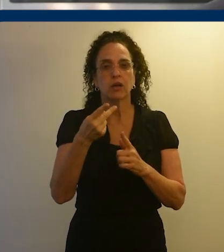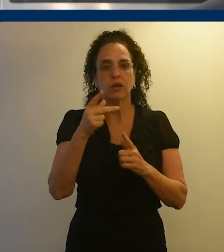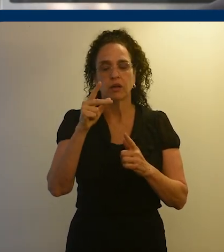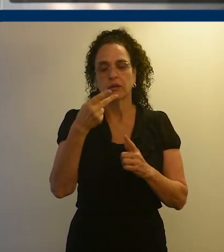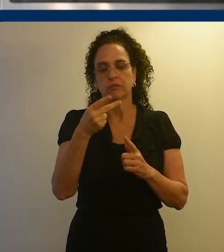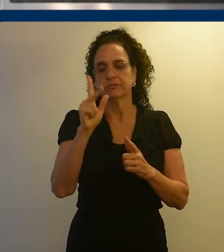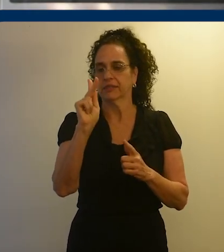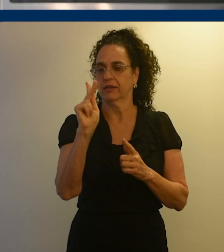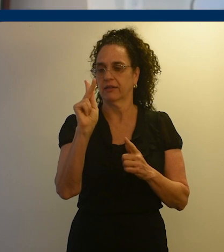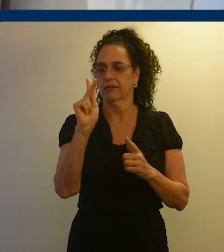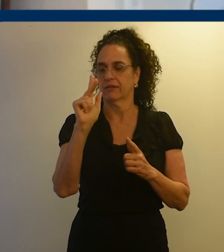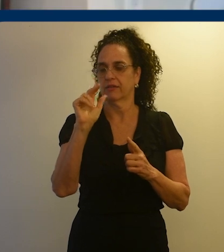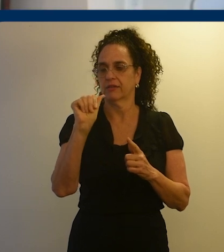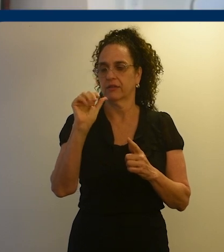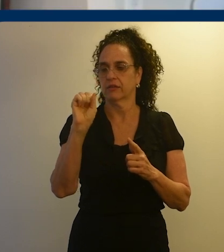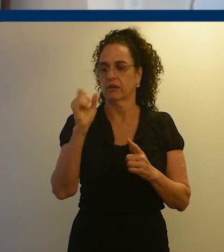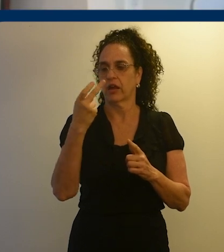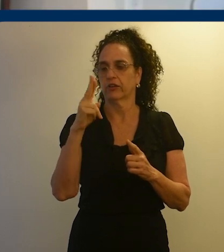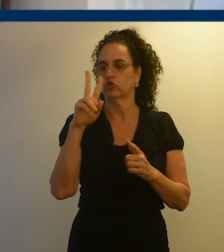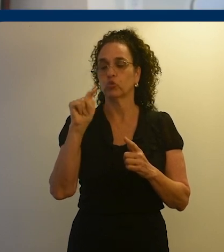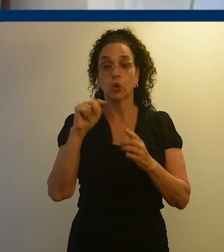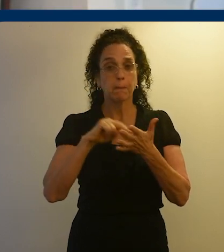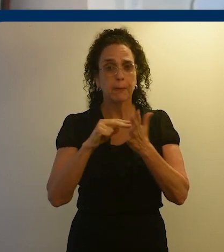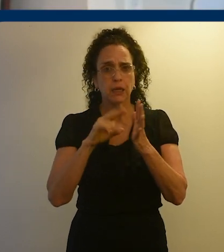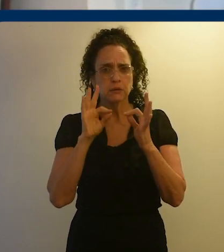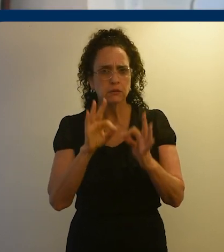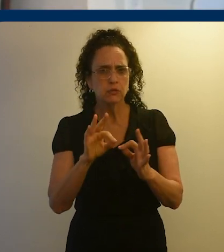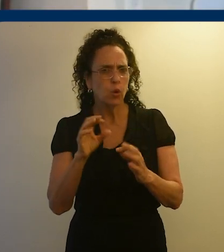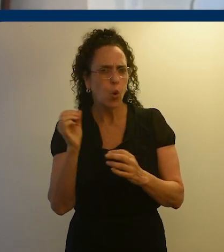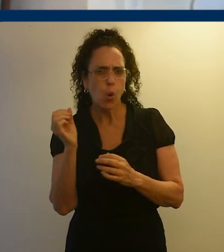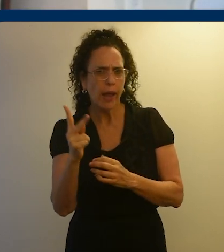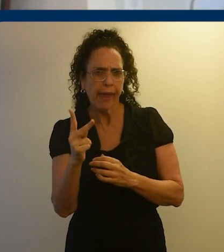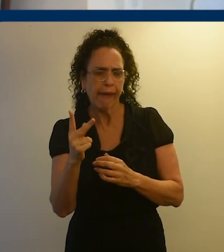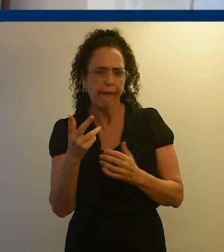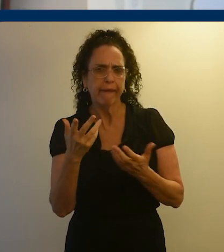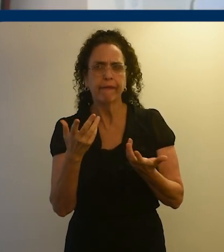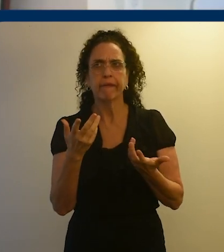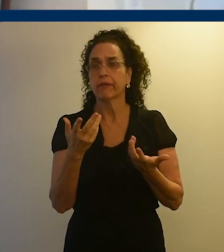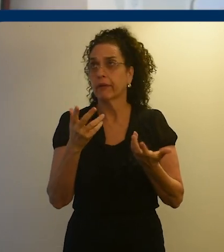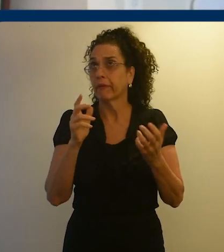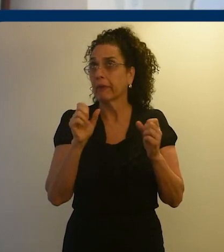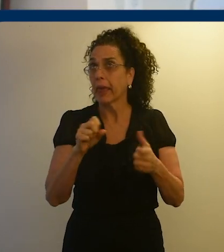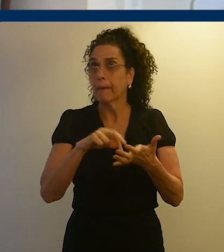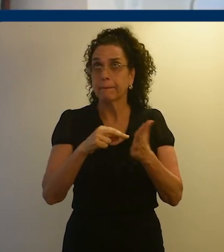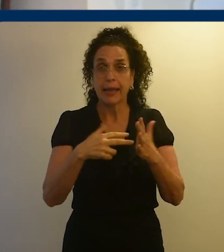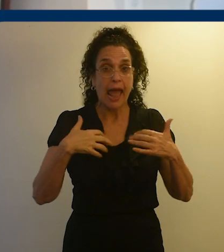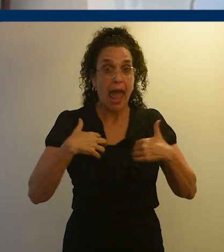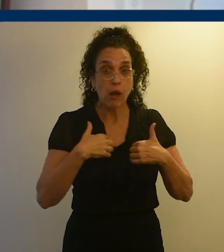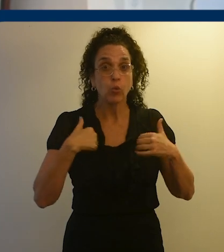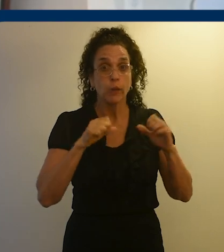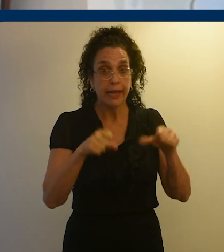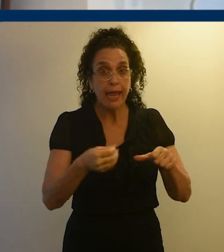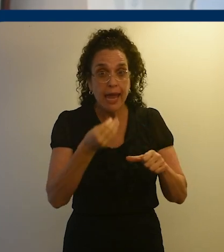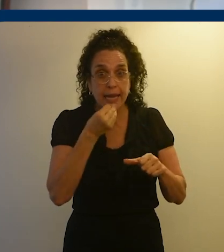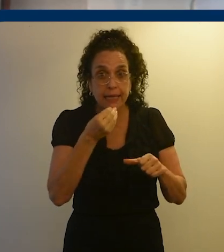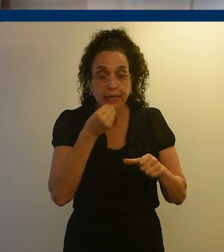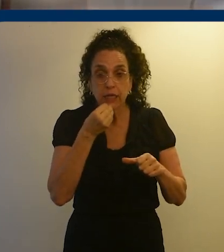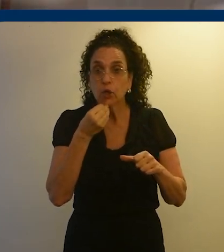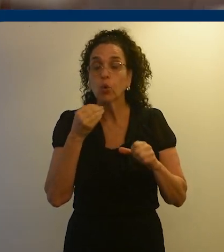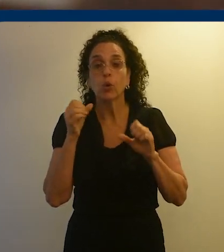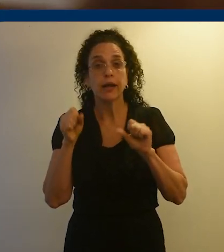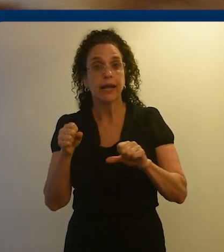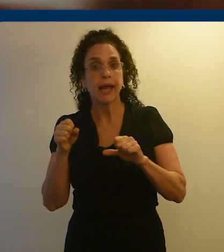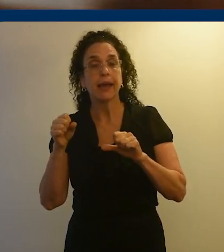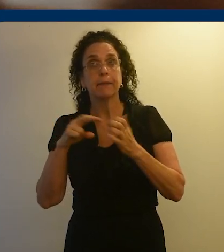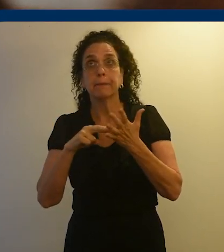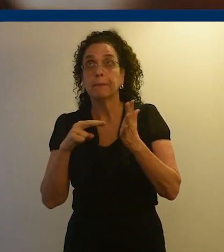means okay. Kosher can be an animal that we eat, or kosher can be a book that we read from.